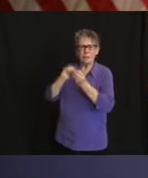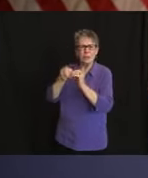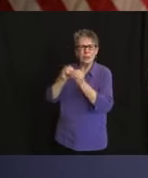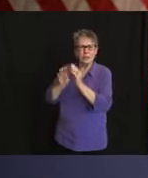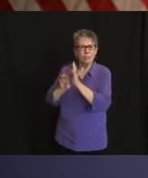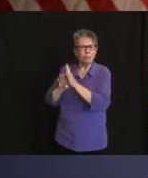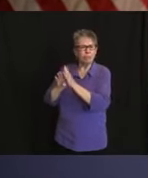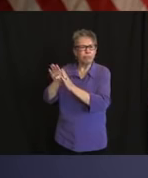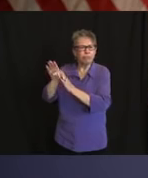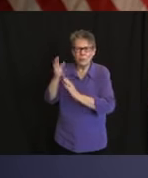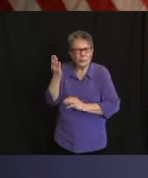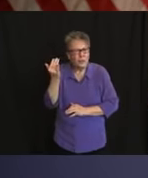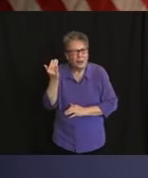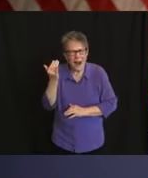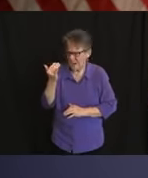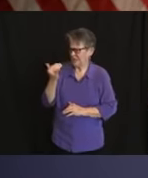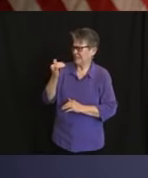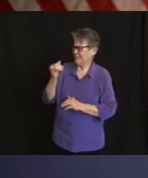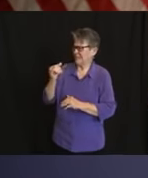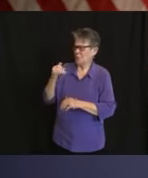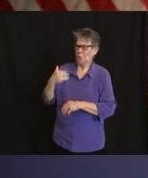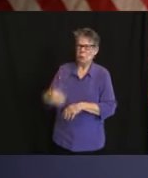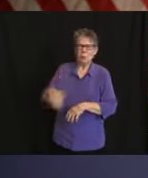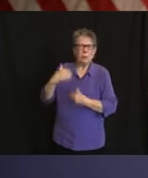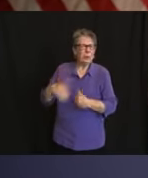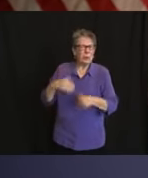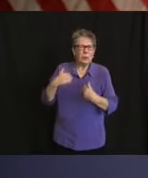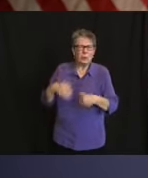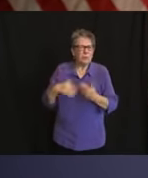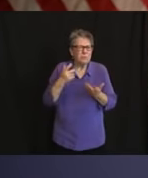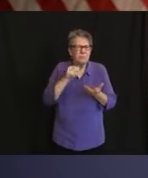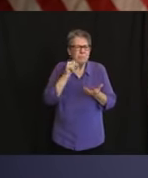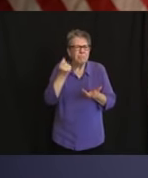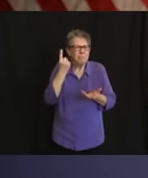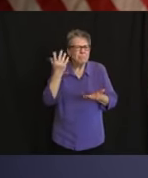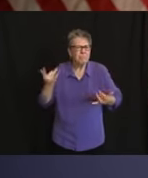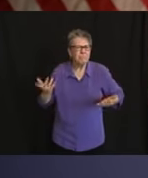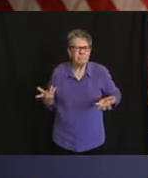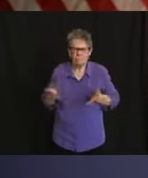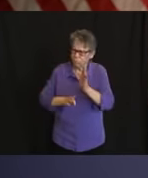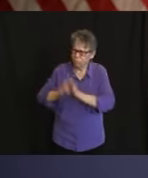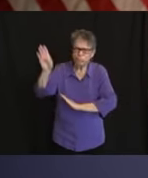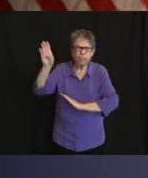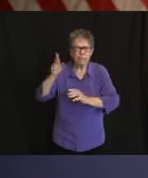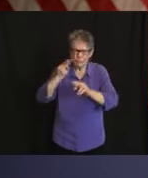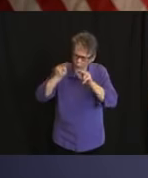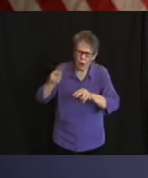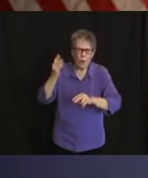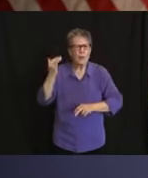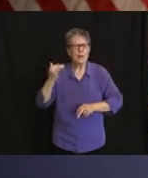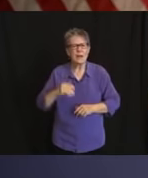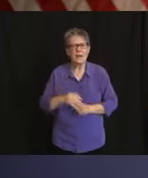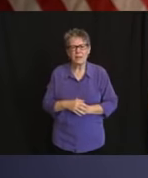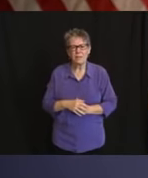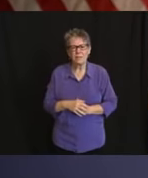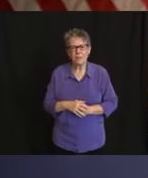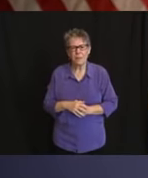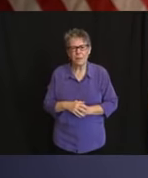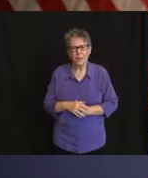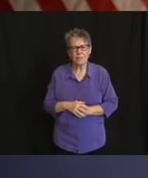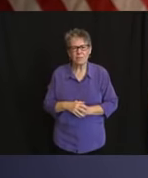think you began to give us a sense yesterday, at least on testing, that the Latino numbers were meaningfully higher than